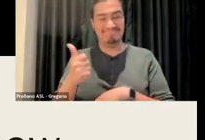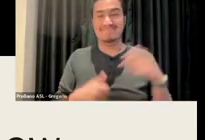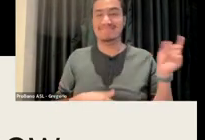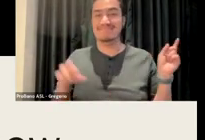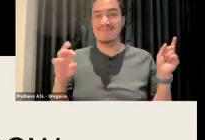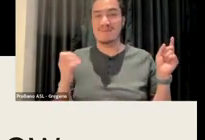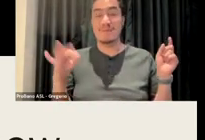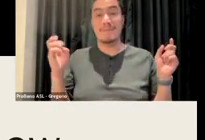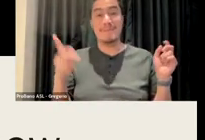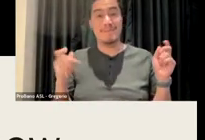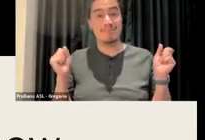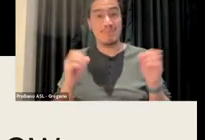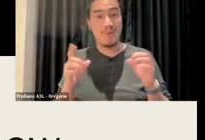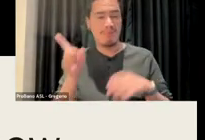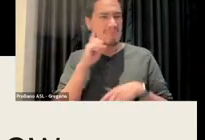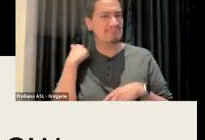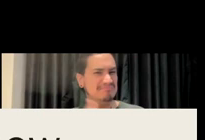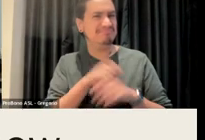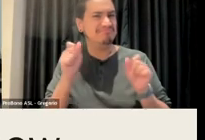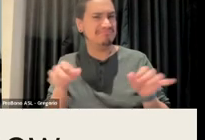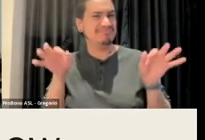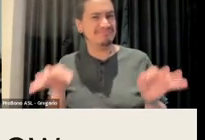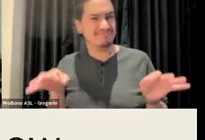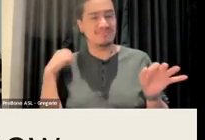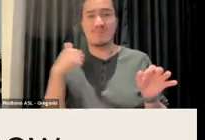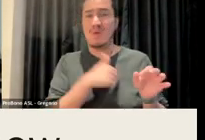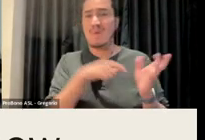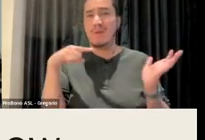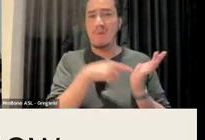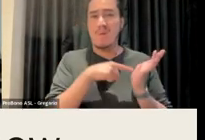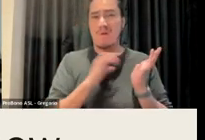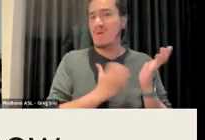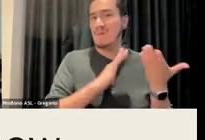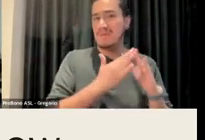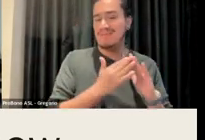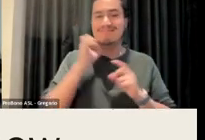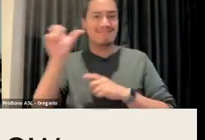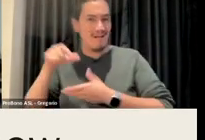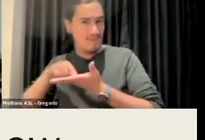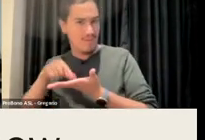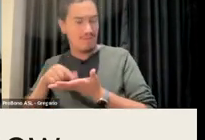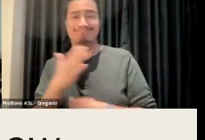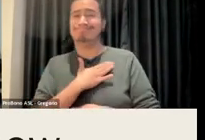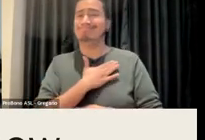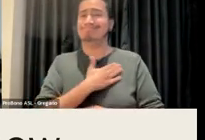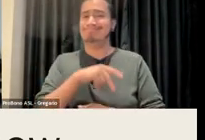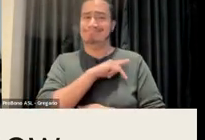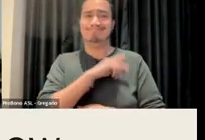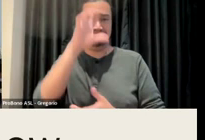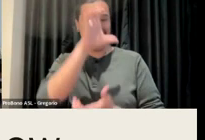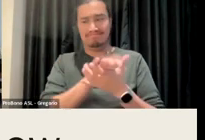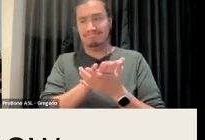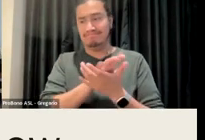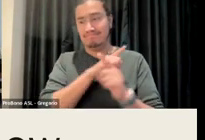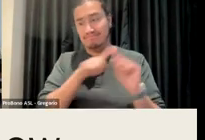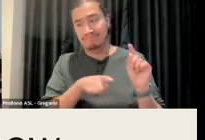Okay. Great. So I think that we all can decide what we owe and don't owe our communities. So I took the preface again, this is my personal belief, but I believe that anytime